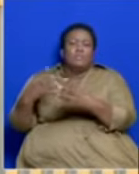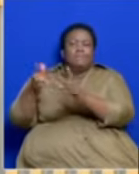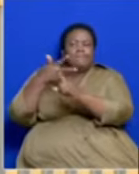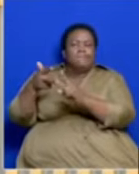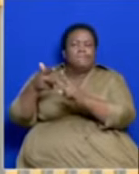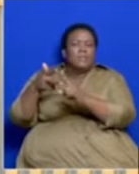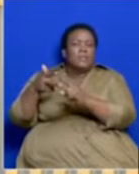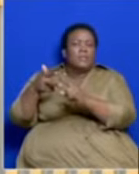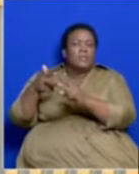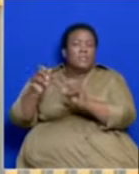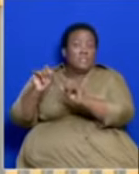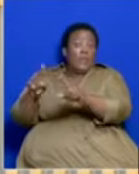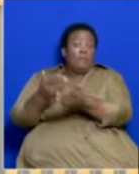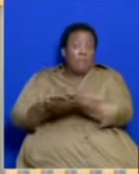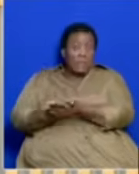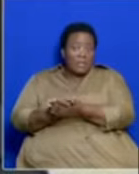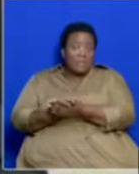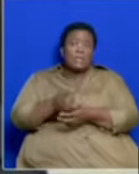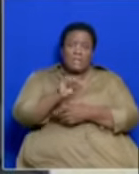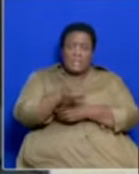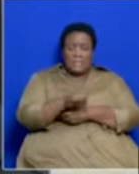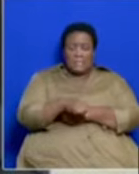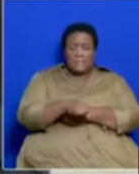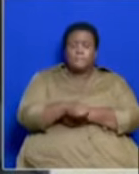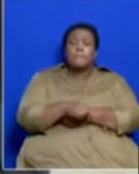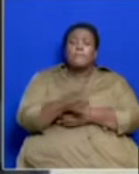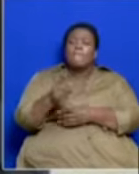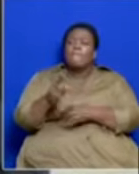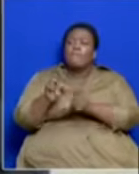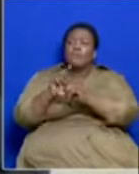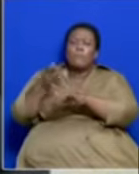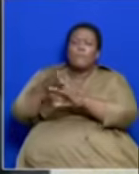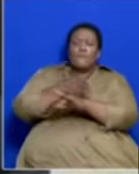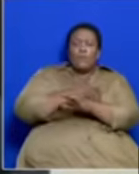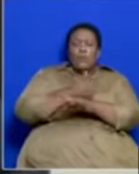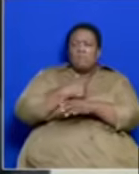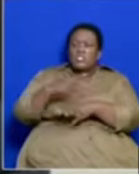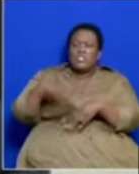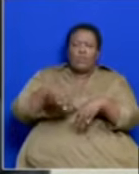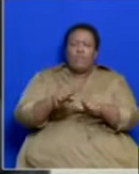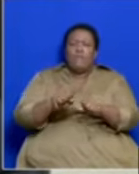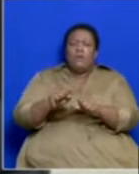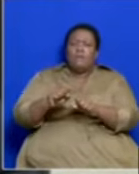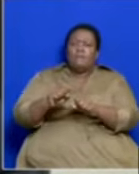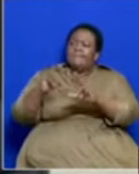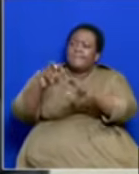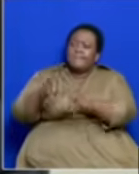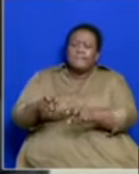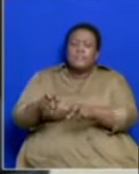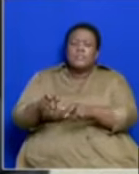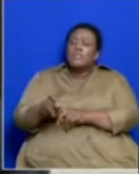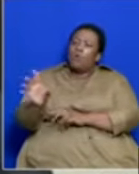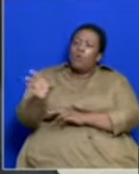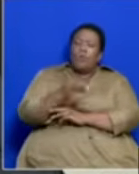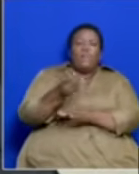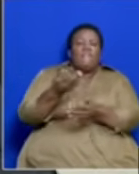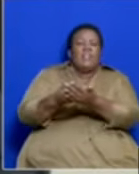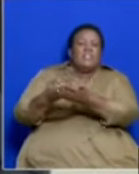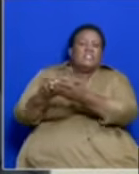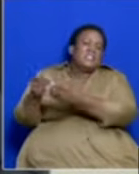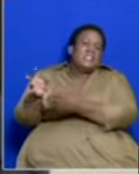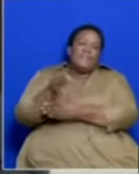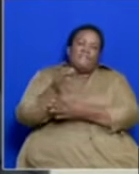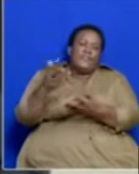disciplinary action. Even before I took over the investigation, they have all the facts. Because